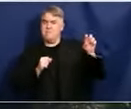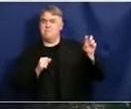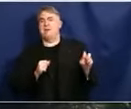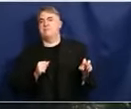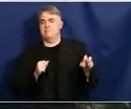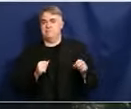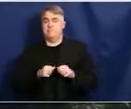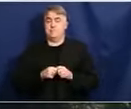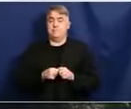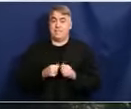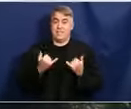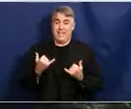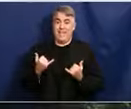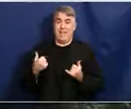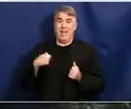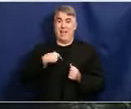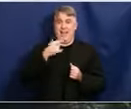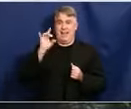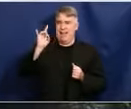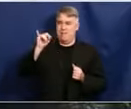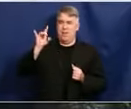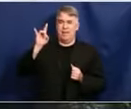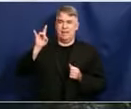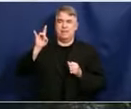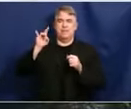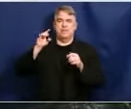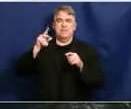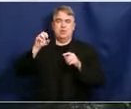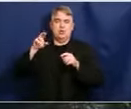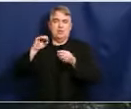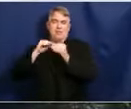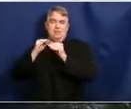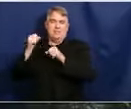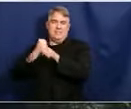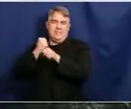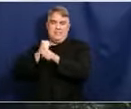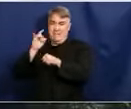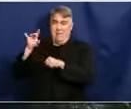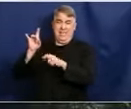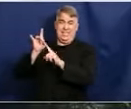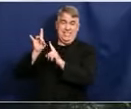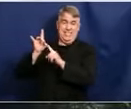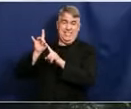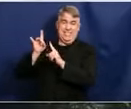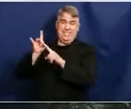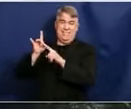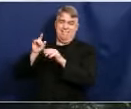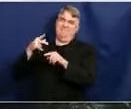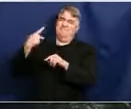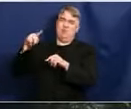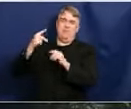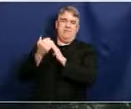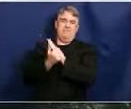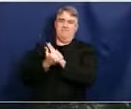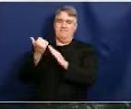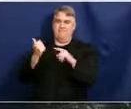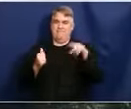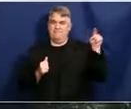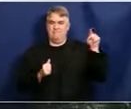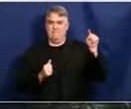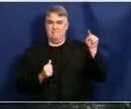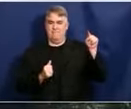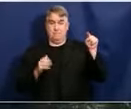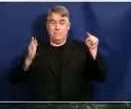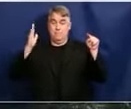which is down from 100. Show you how far we've come since January, or almost 100. How far we've come